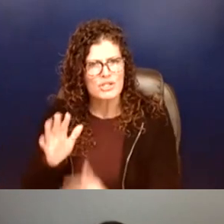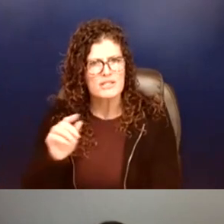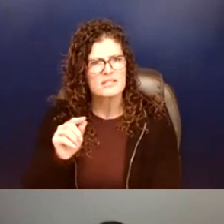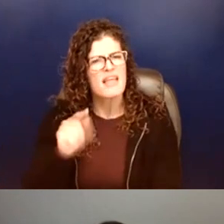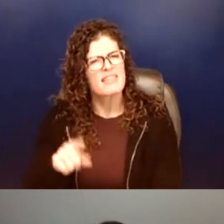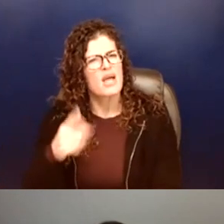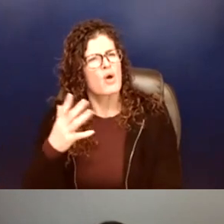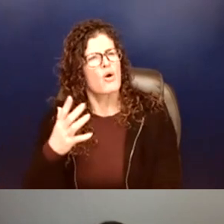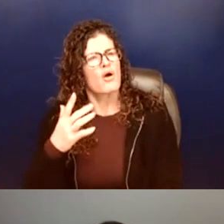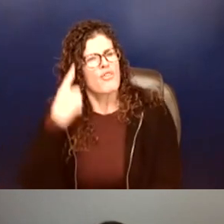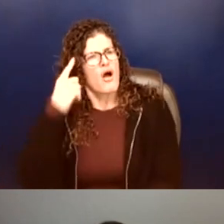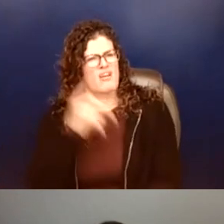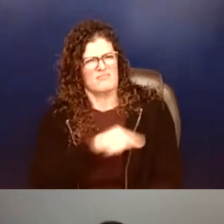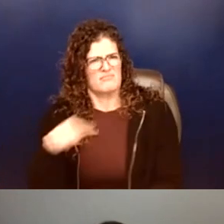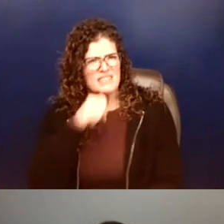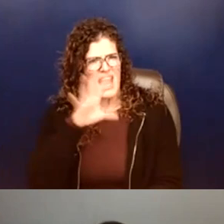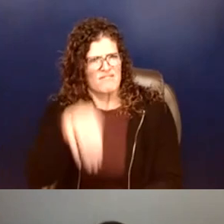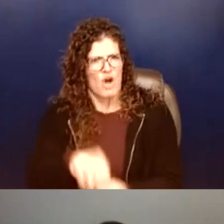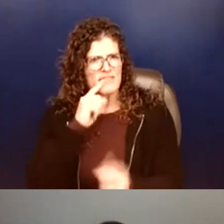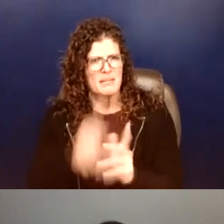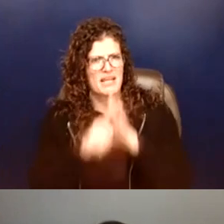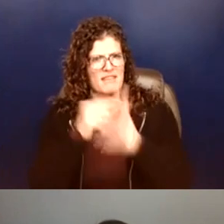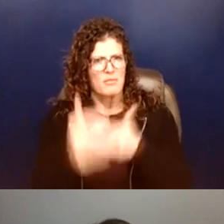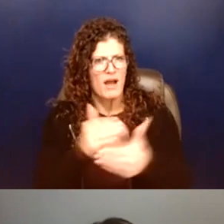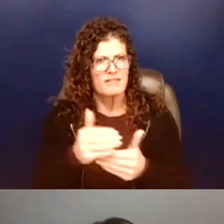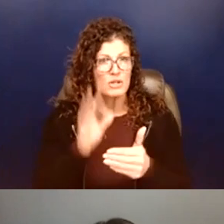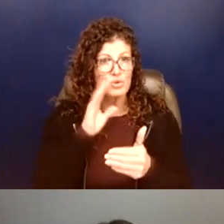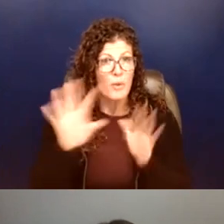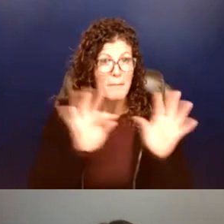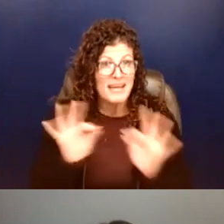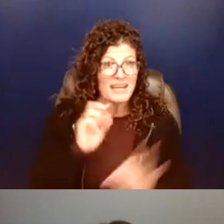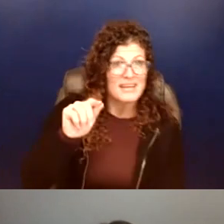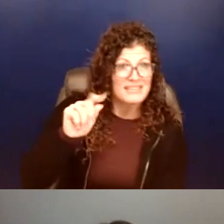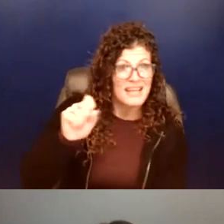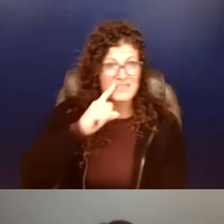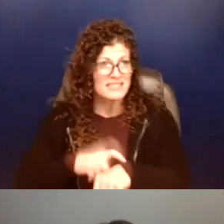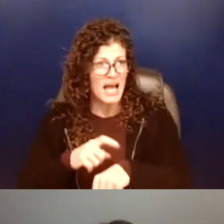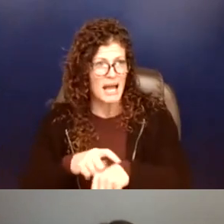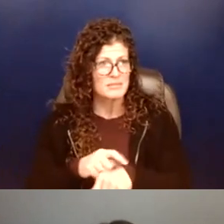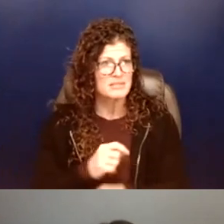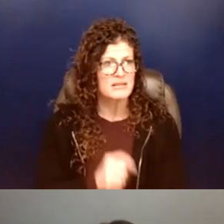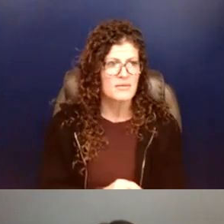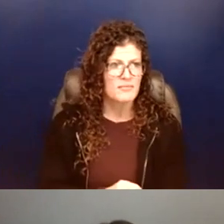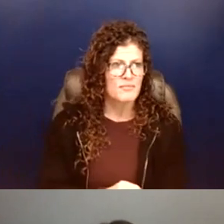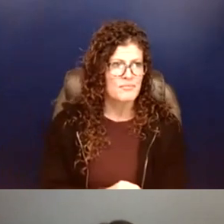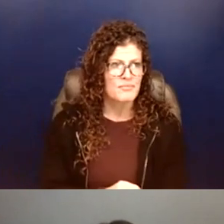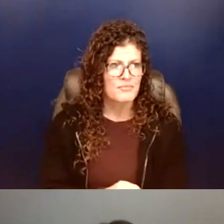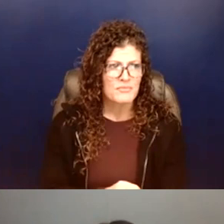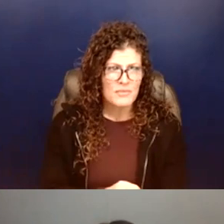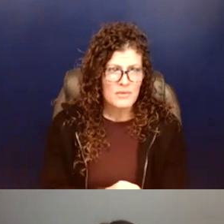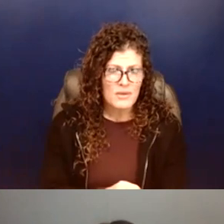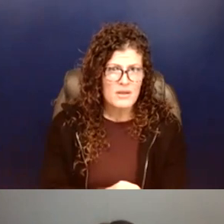engaged from the beginning process of even picking dates and times and really working with the BPS supported